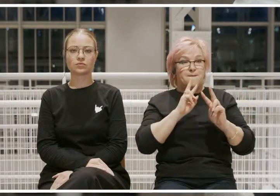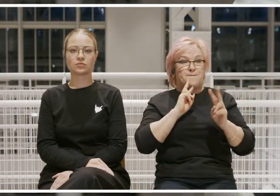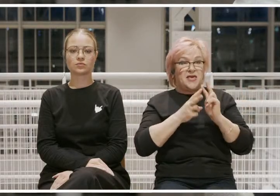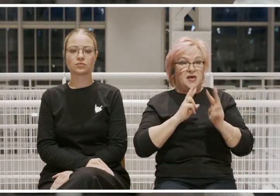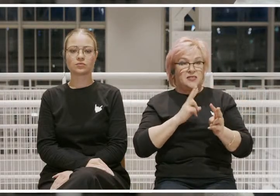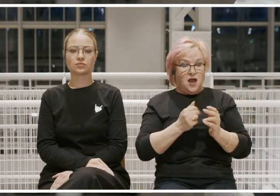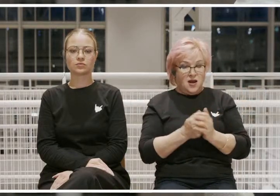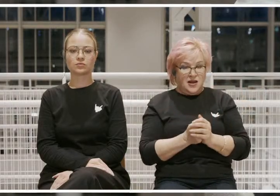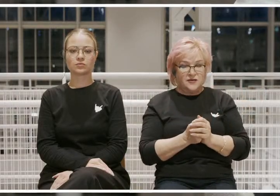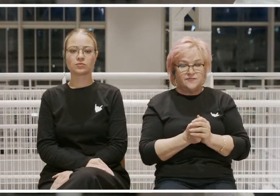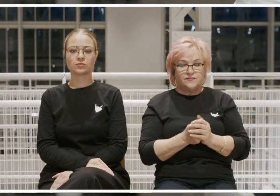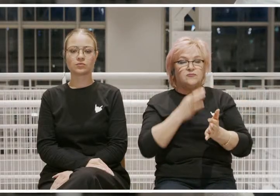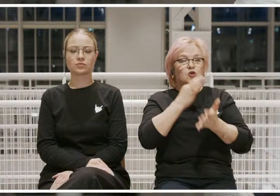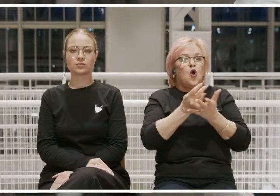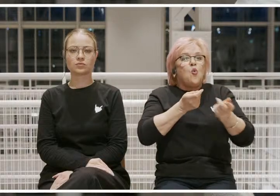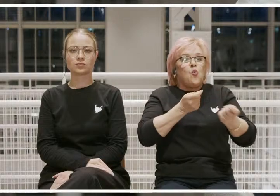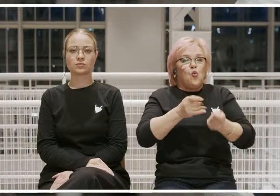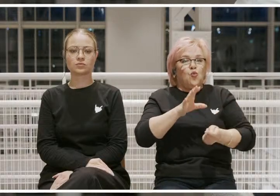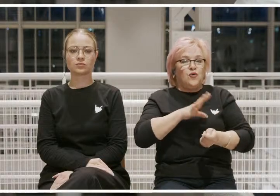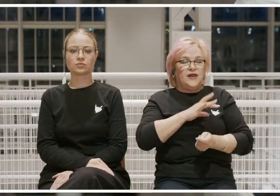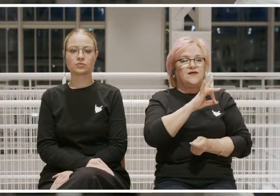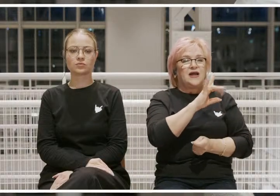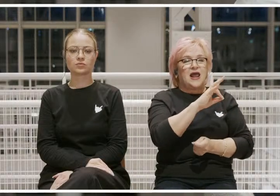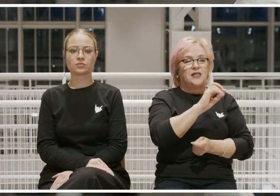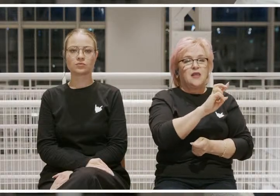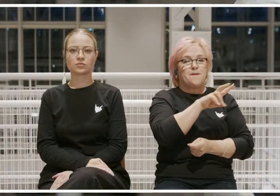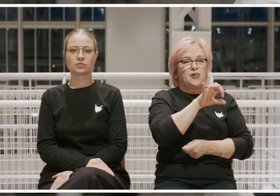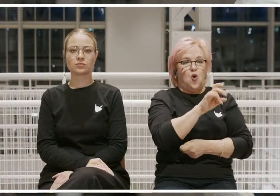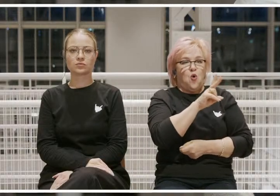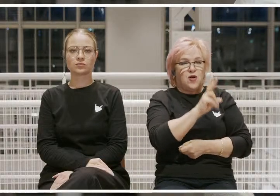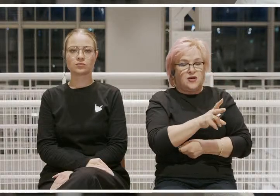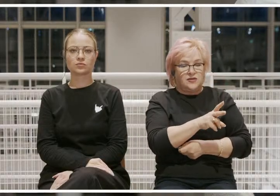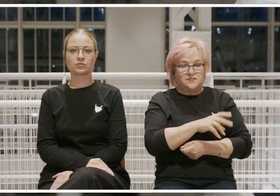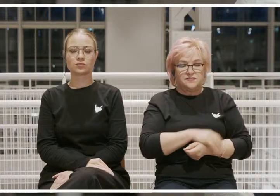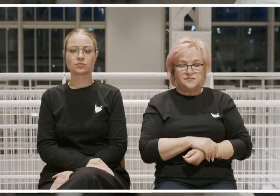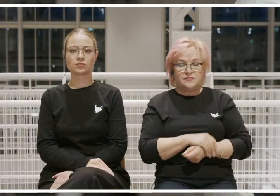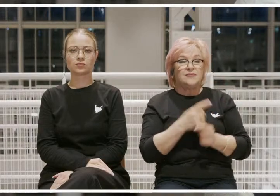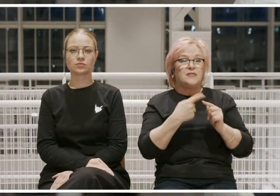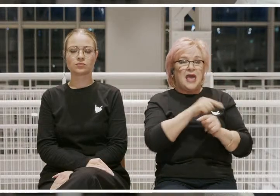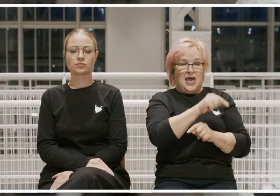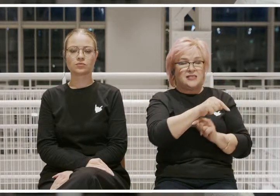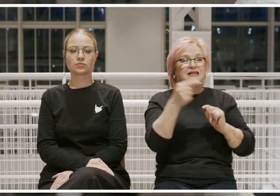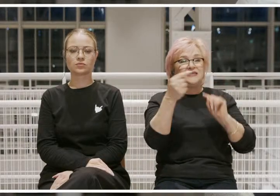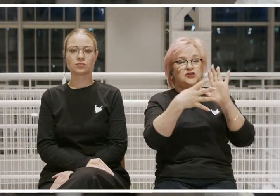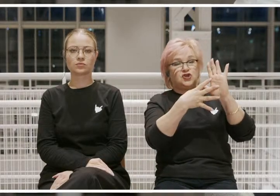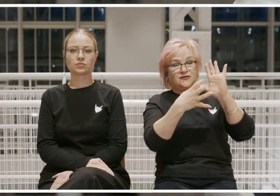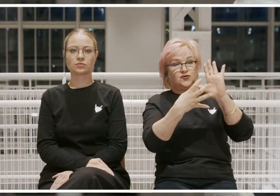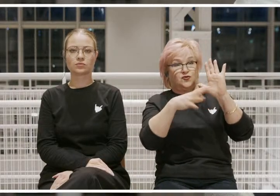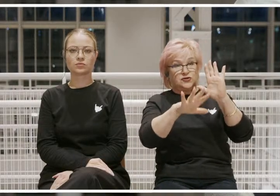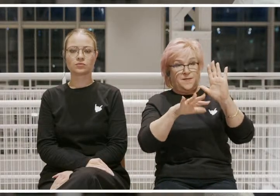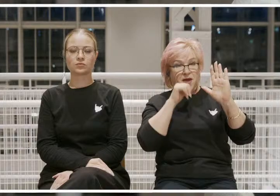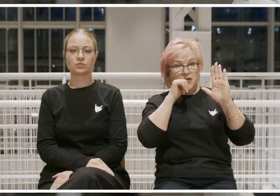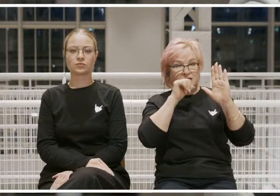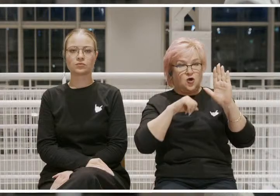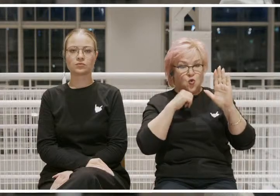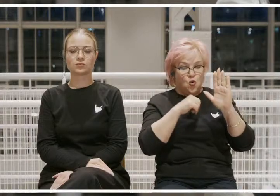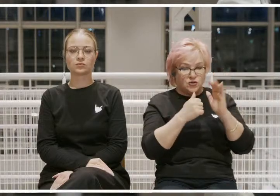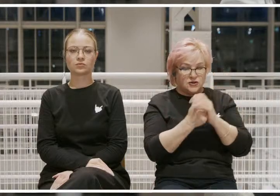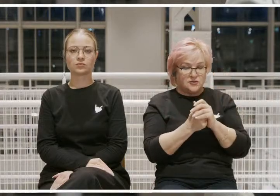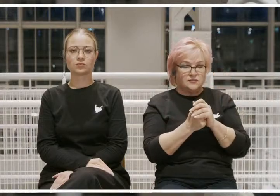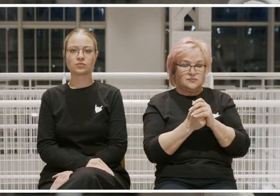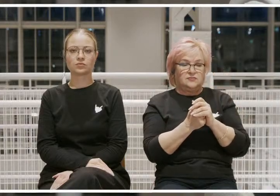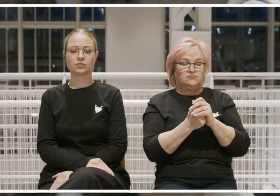was curated by René Bloch in 95 in 4 venues with the participation